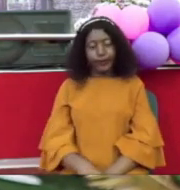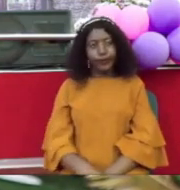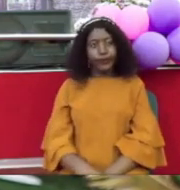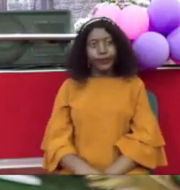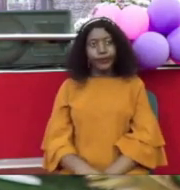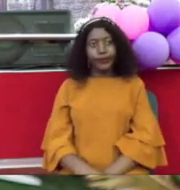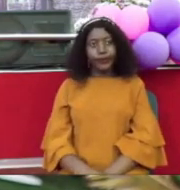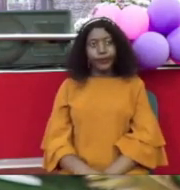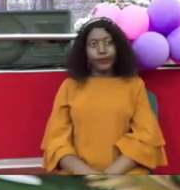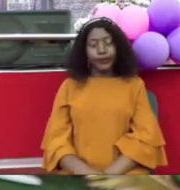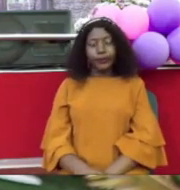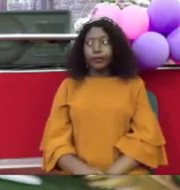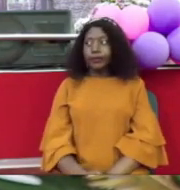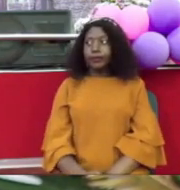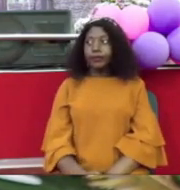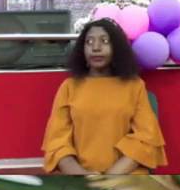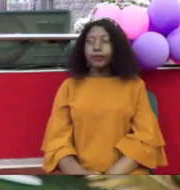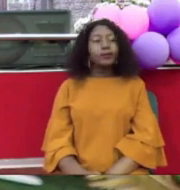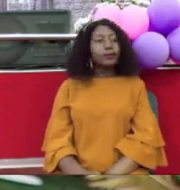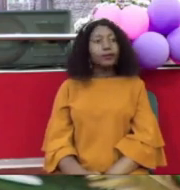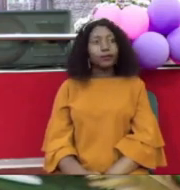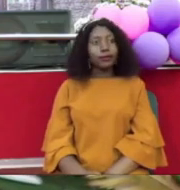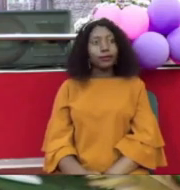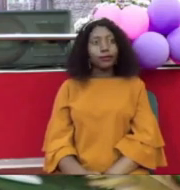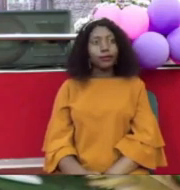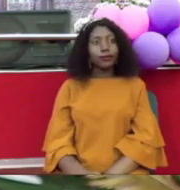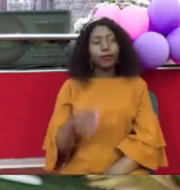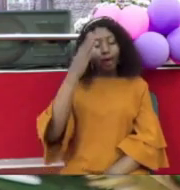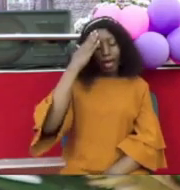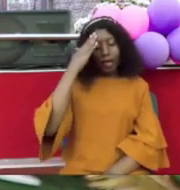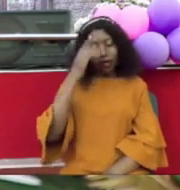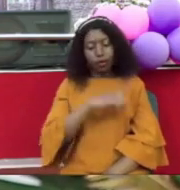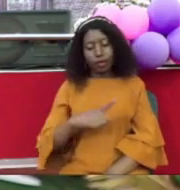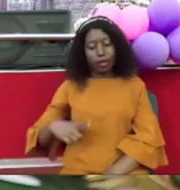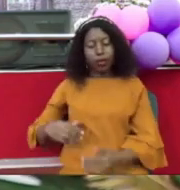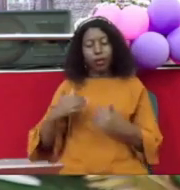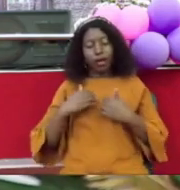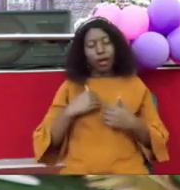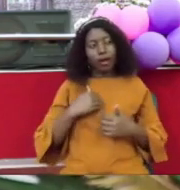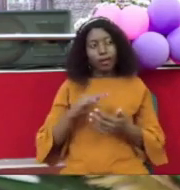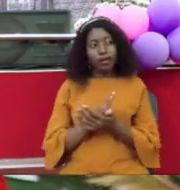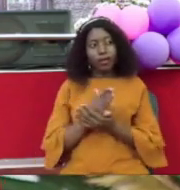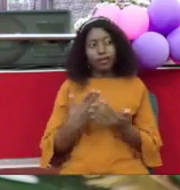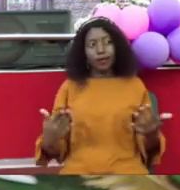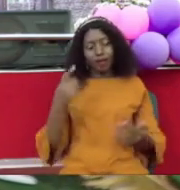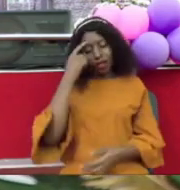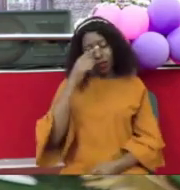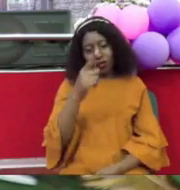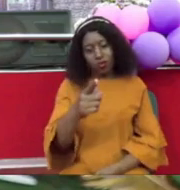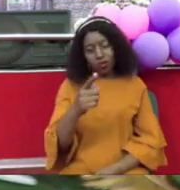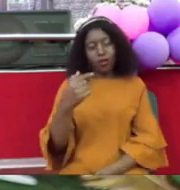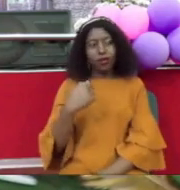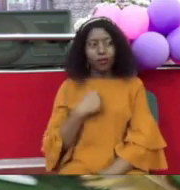ni Jumapili ya wadada. And I know the Lord has something for you and for me. Najua kwamba Mungu ako na kitu